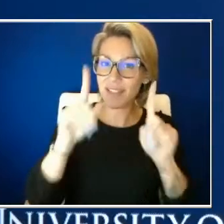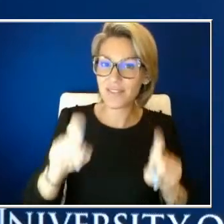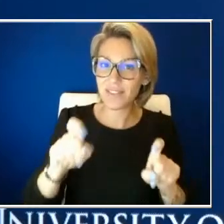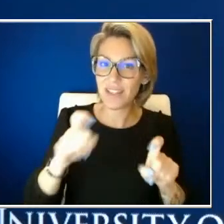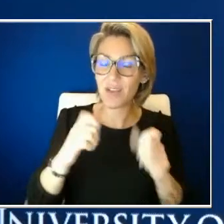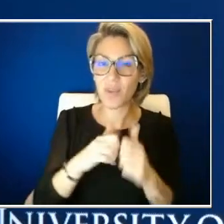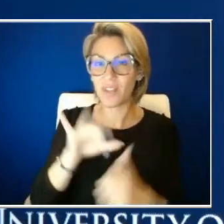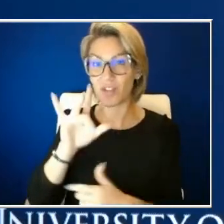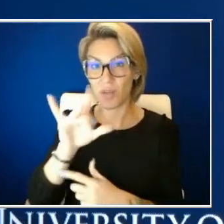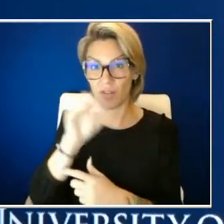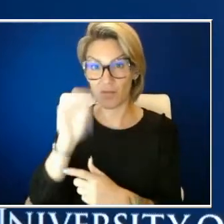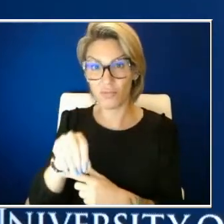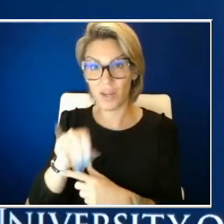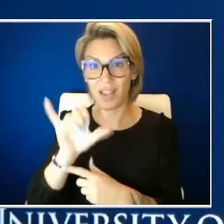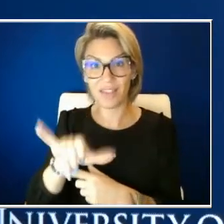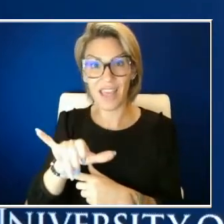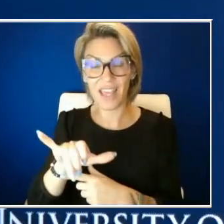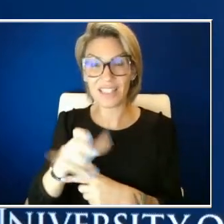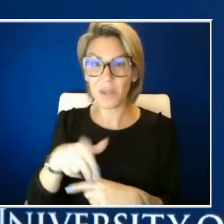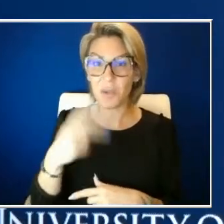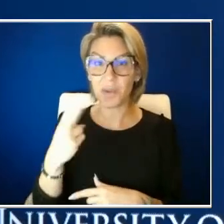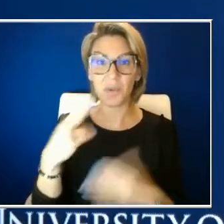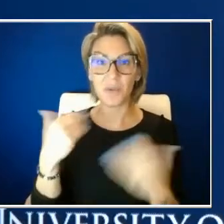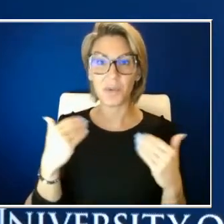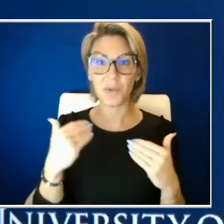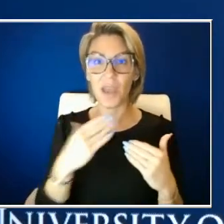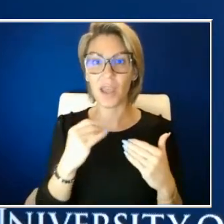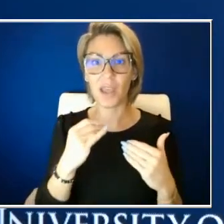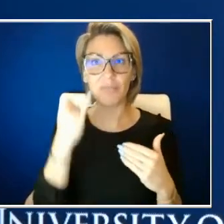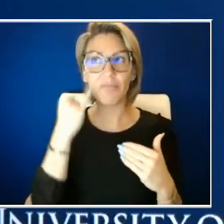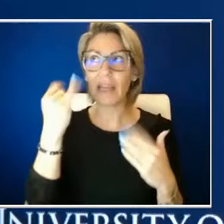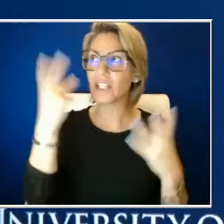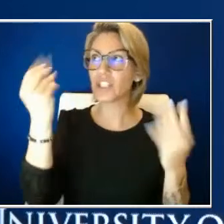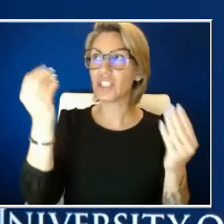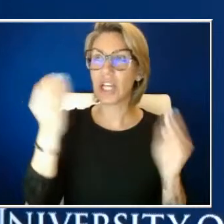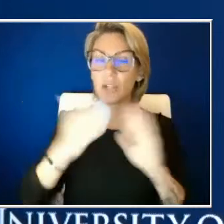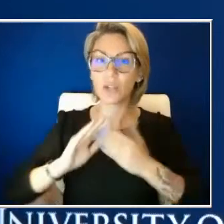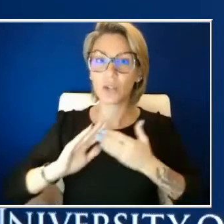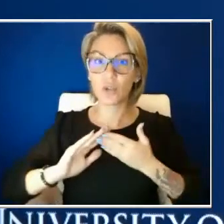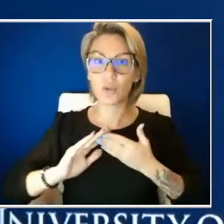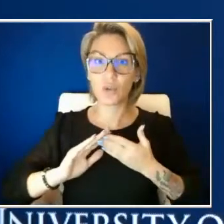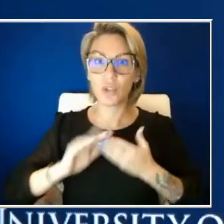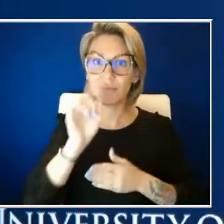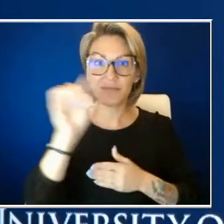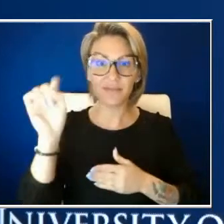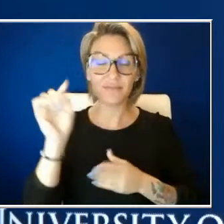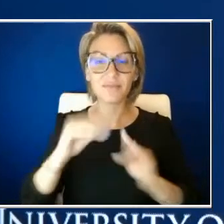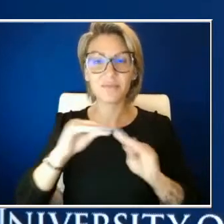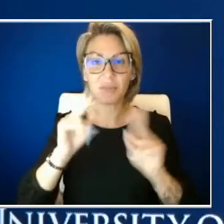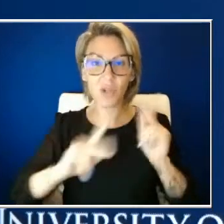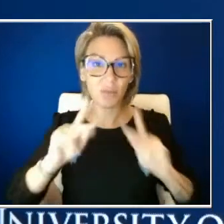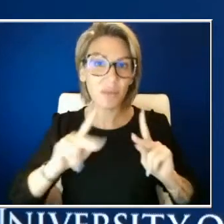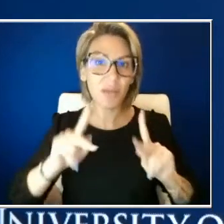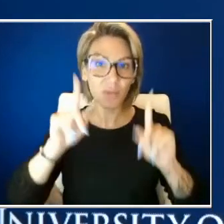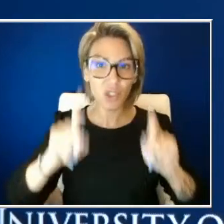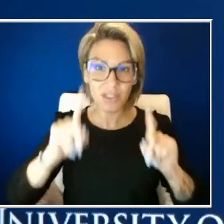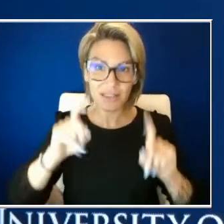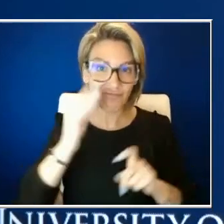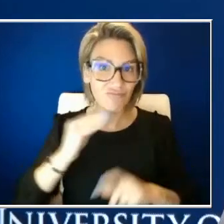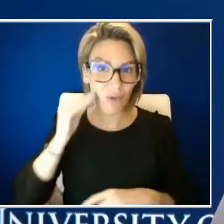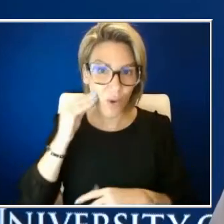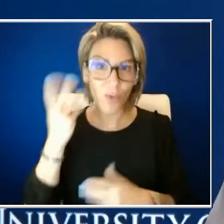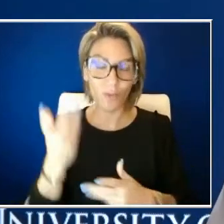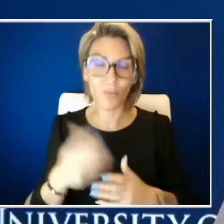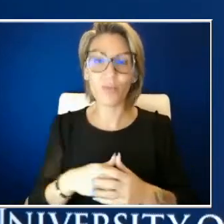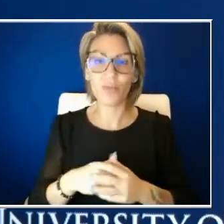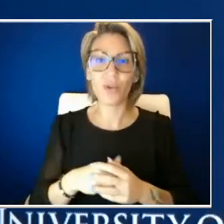that is an extremely high. And you have to imagine that out in the community, there's even more people who are testing at home, but also